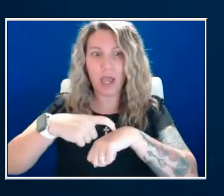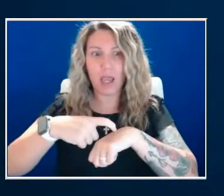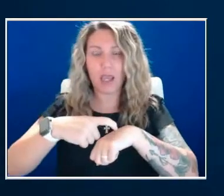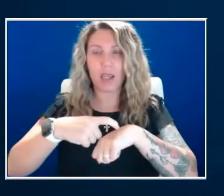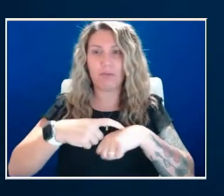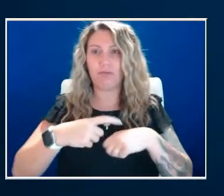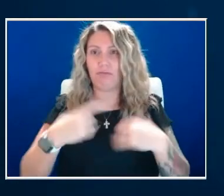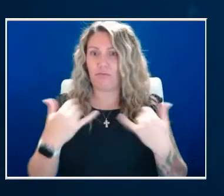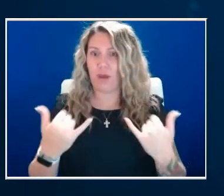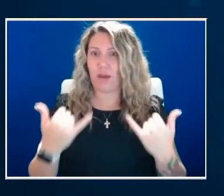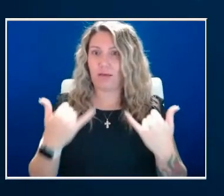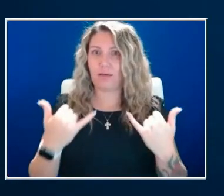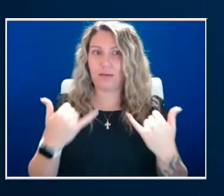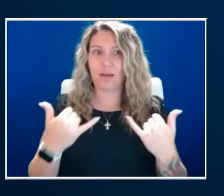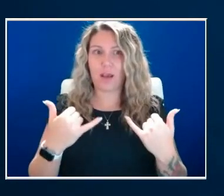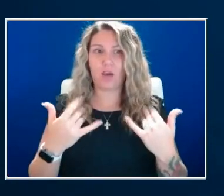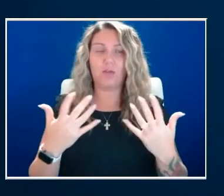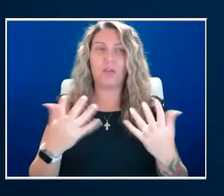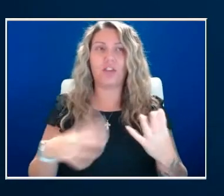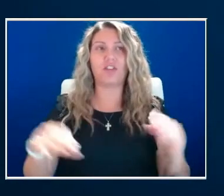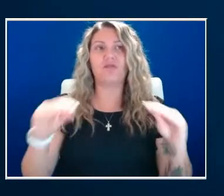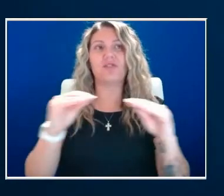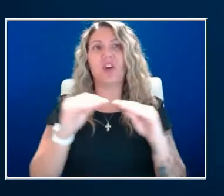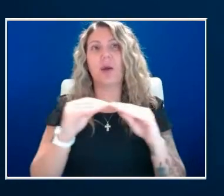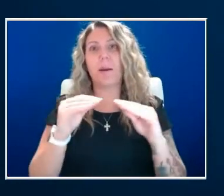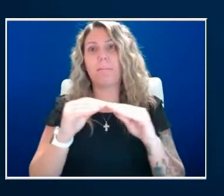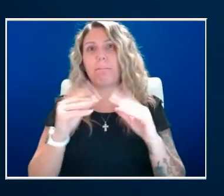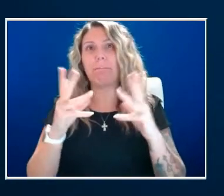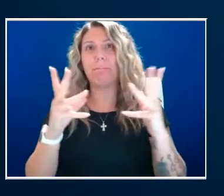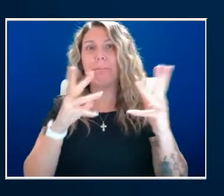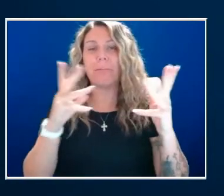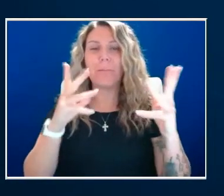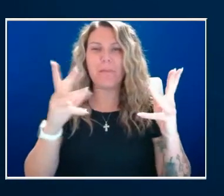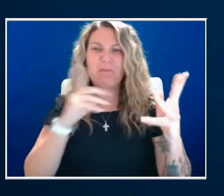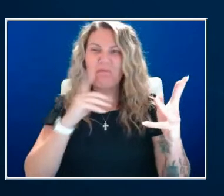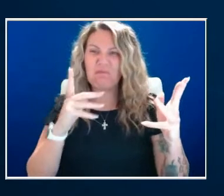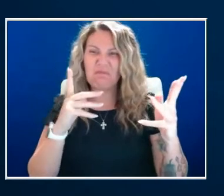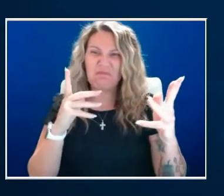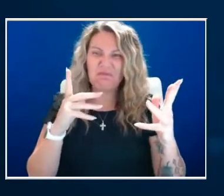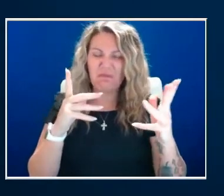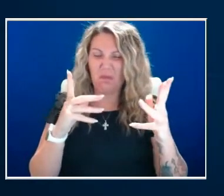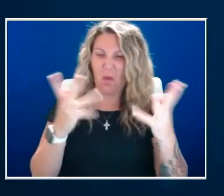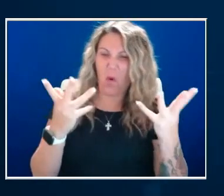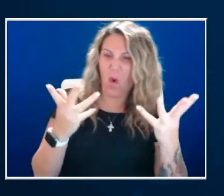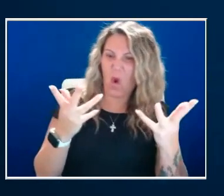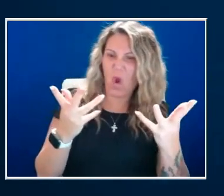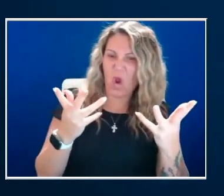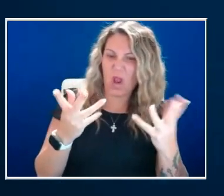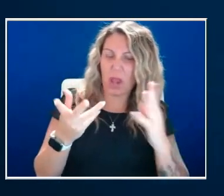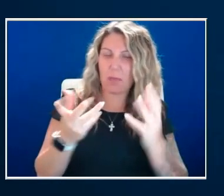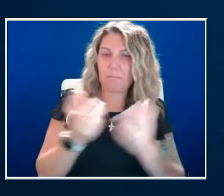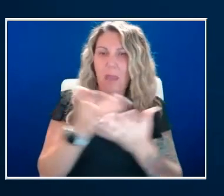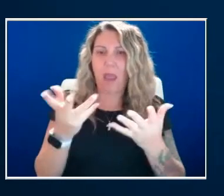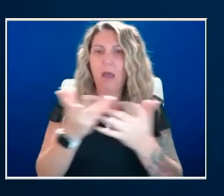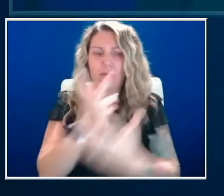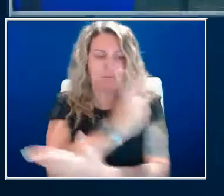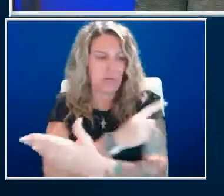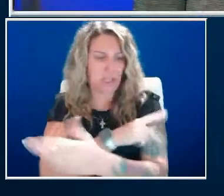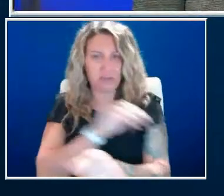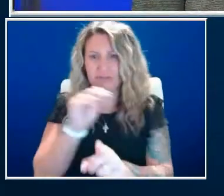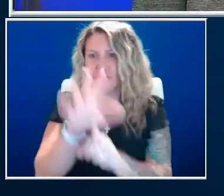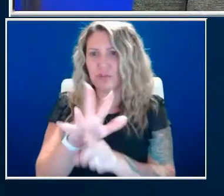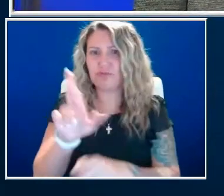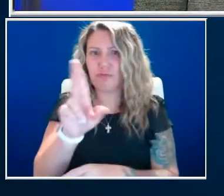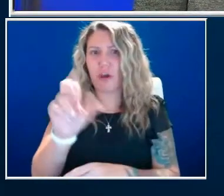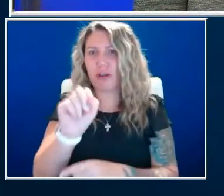there's a greater prevalence of the number of patients that are getting exposed to the RSV for the first time right now. Well, I know I've got young kids.